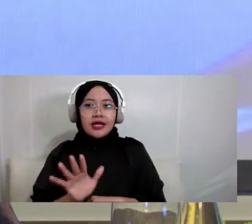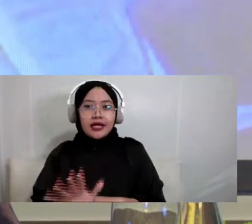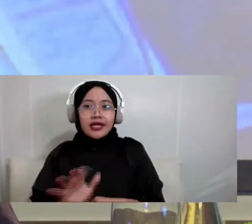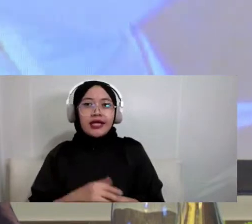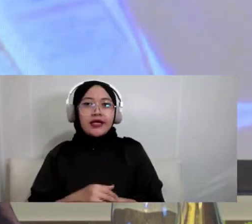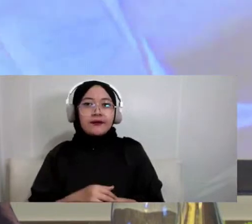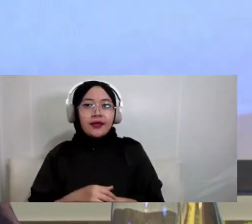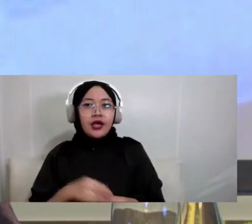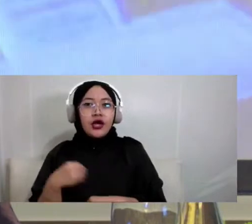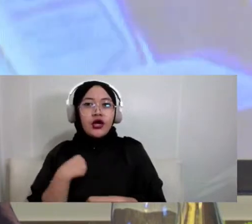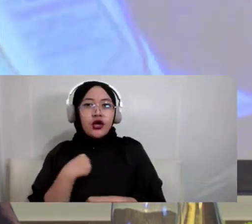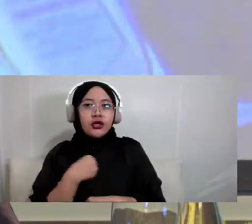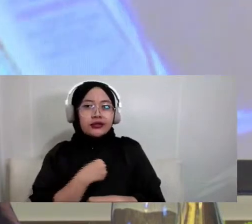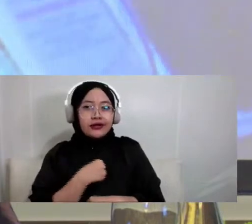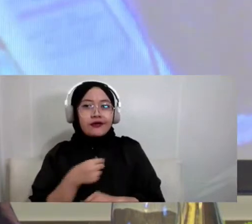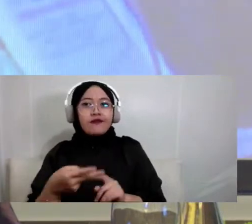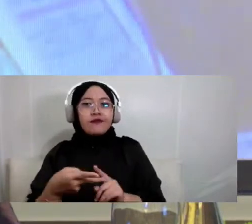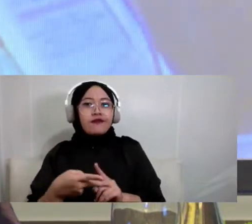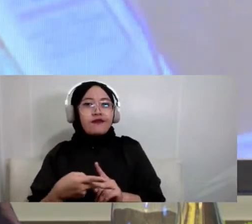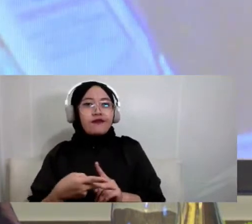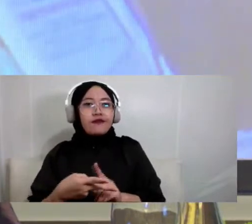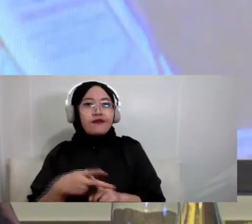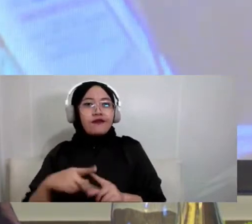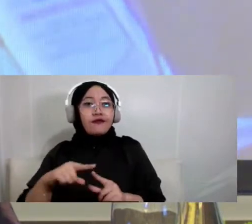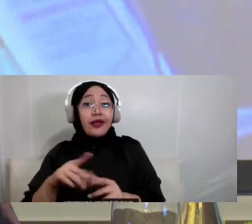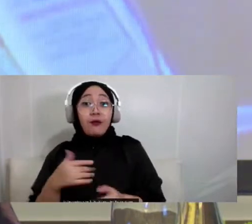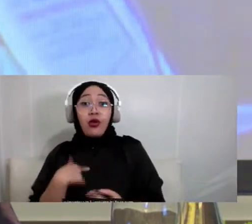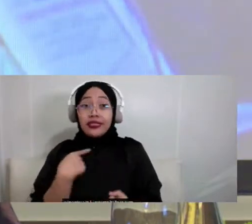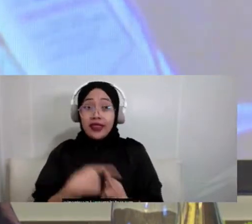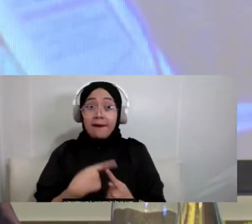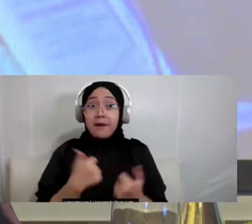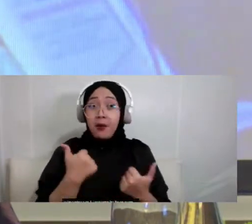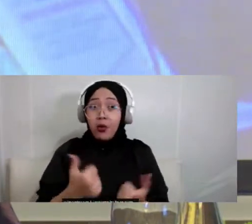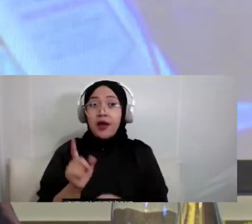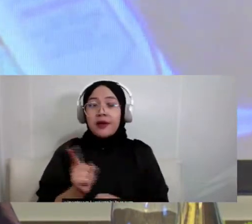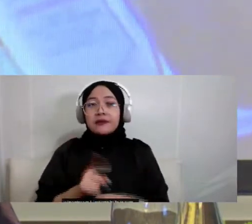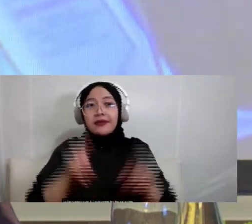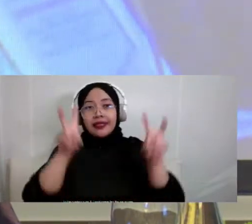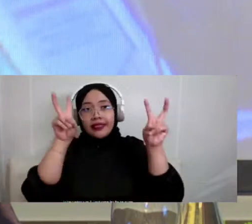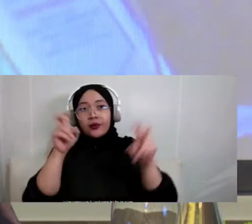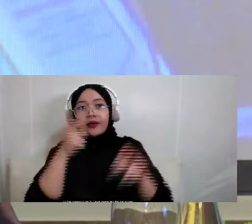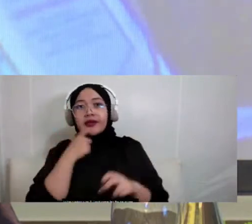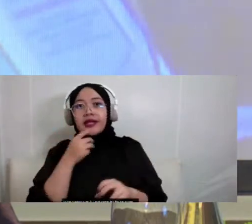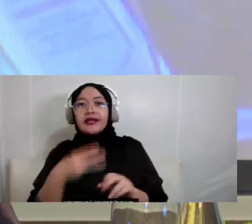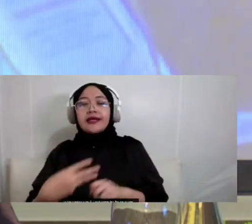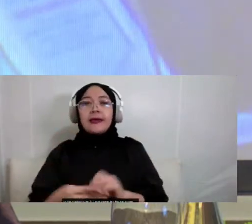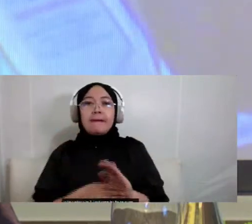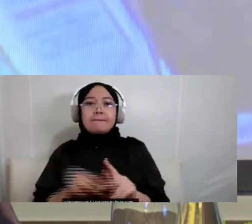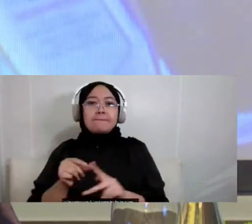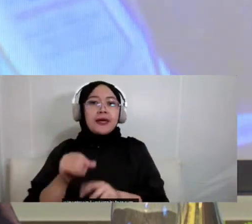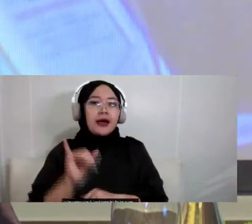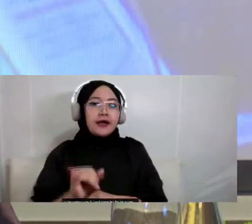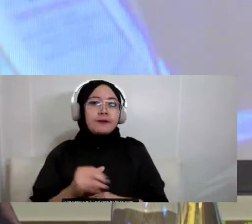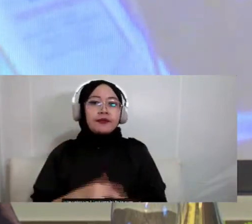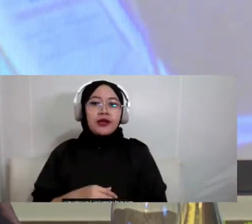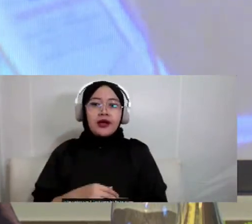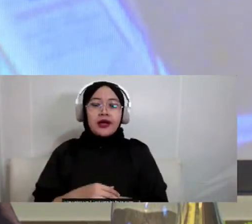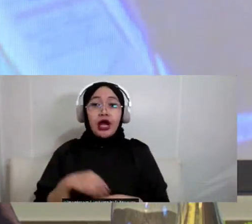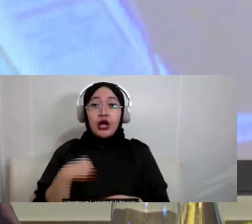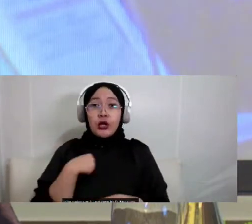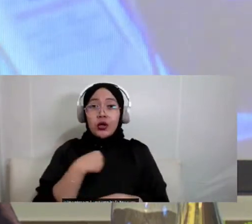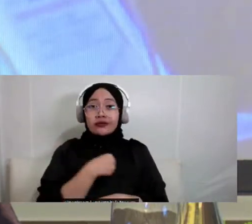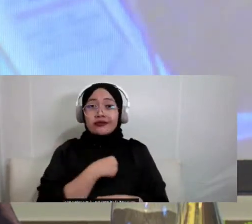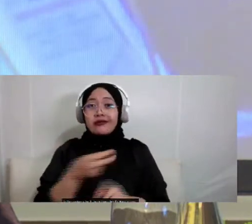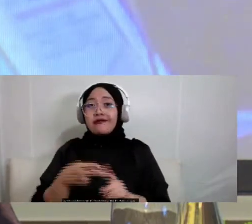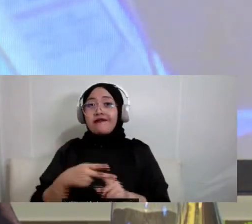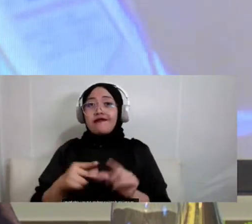in if you have anything to add, because this is about the EMPI. So Dr. Frank, the question is, when